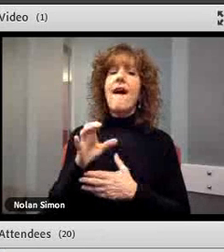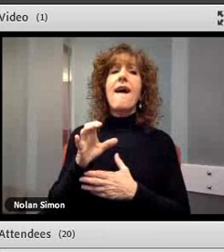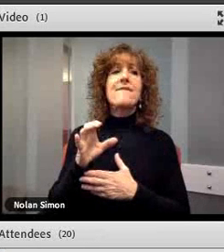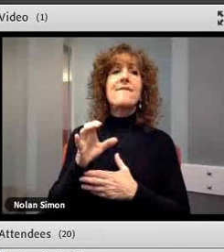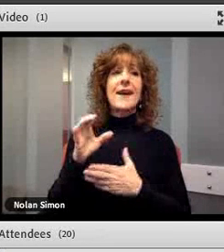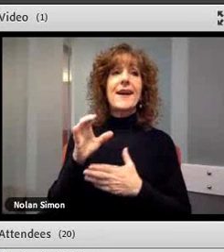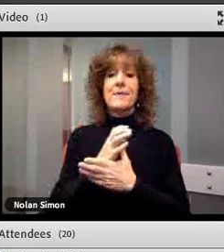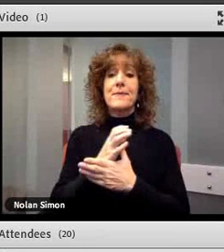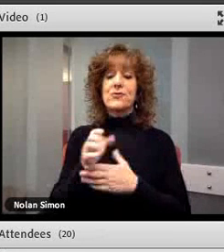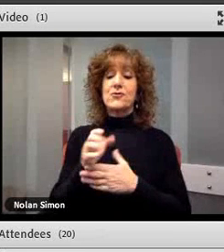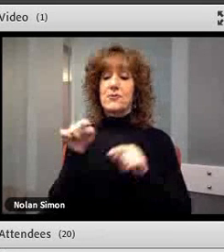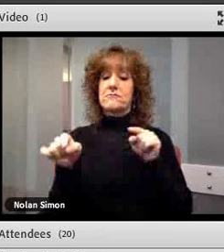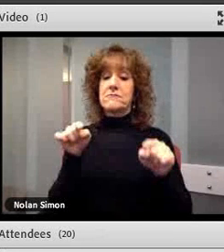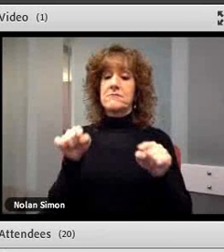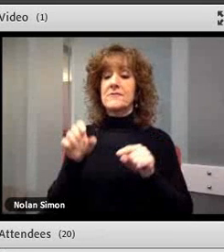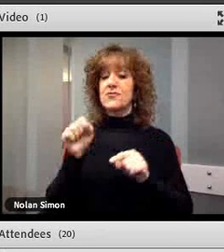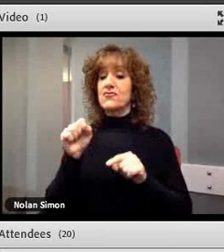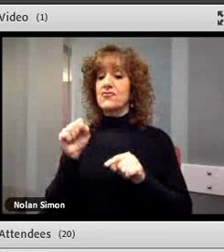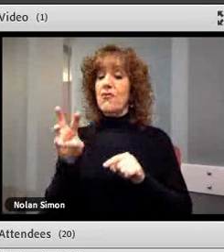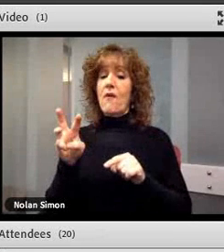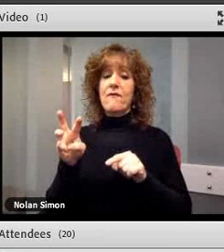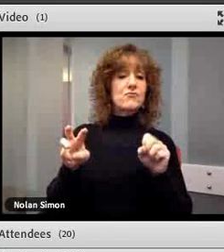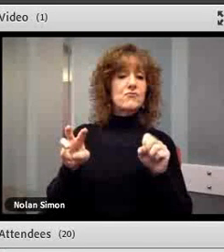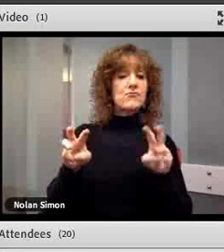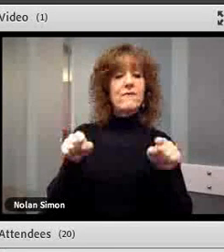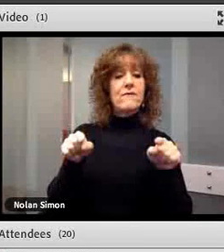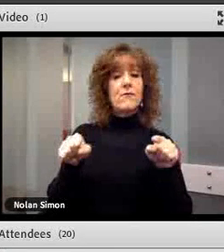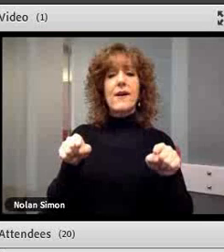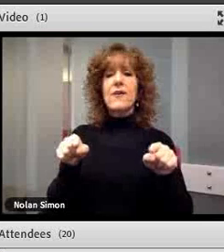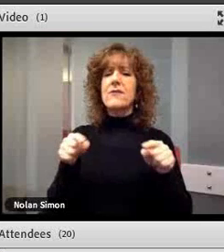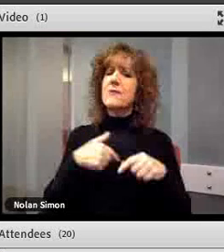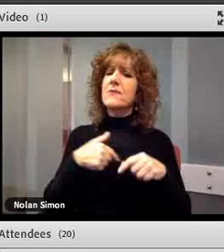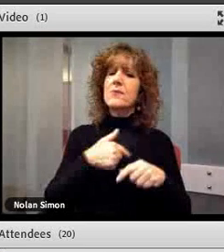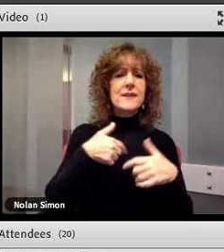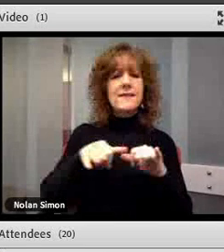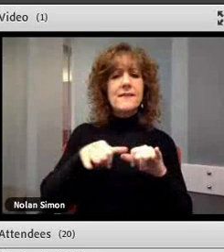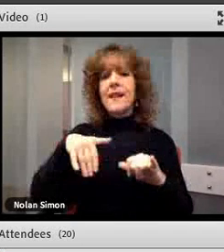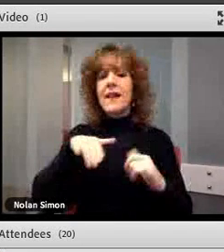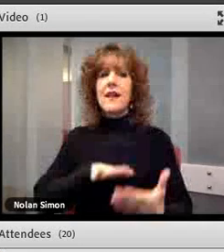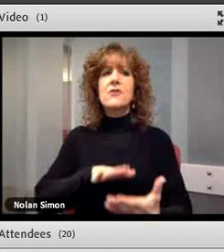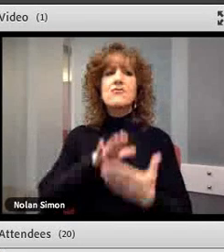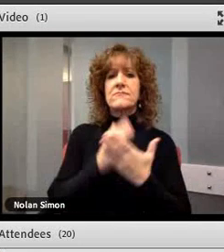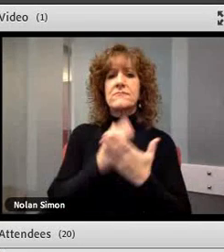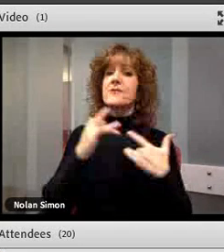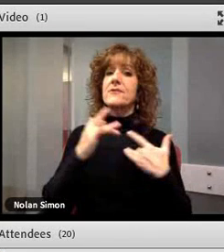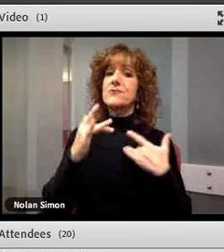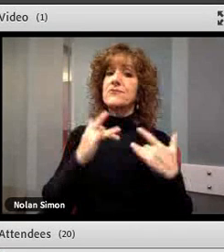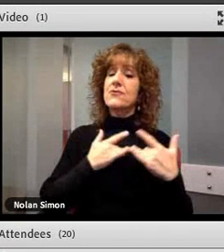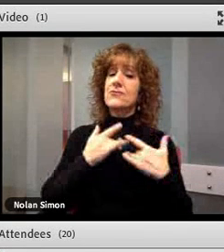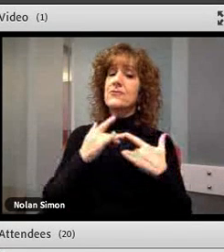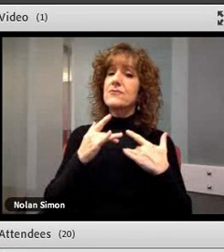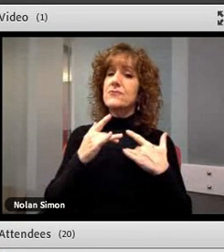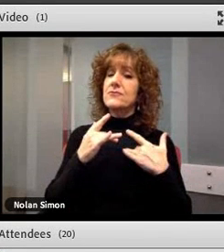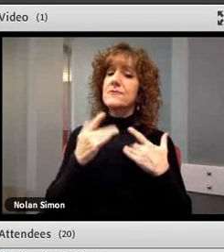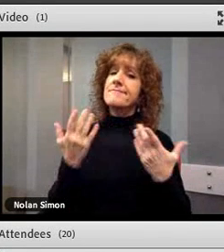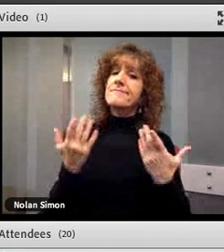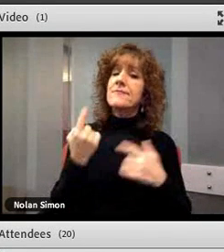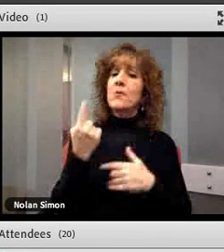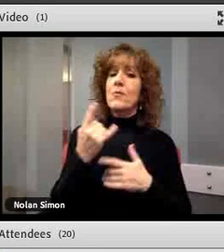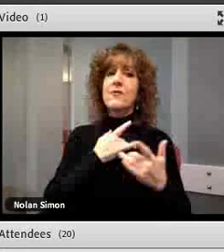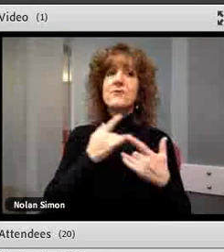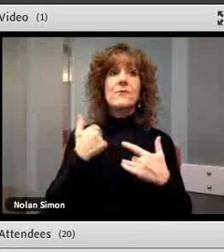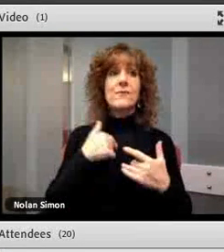real estate between the two pieces of software. And we still had not addressed a number of concerns from people.